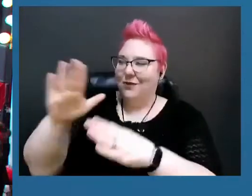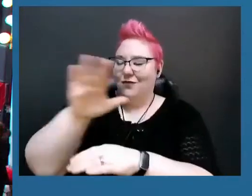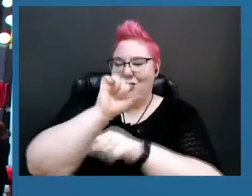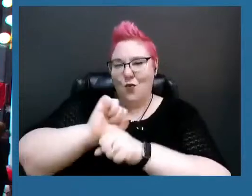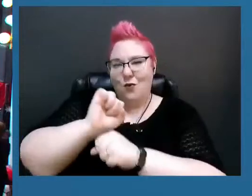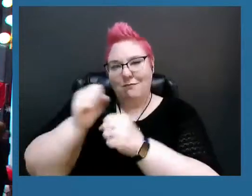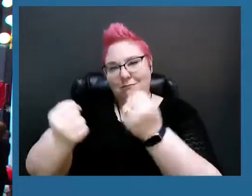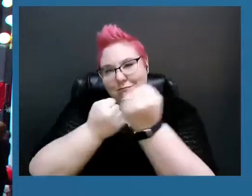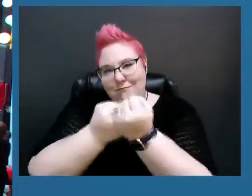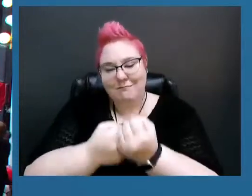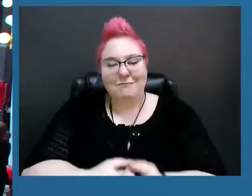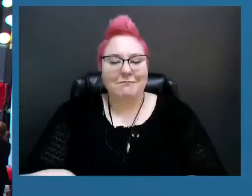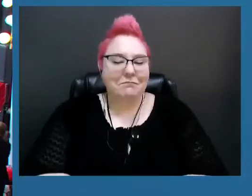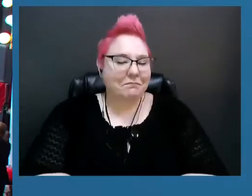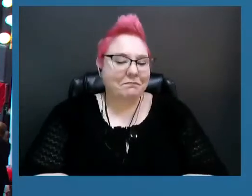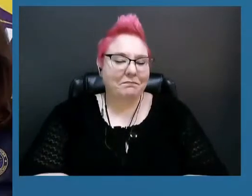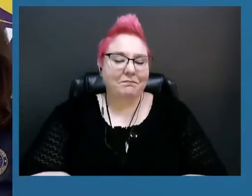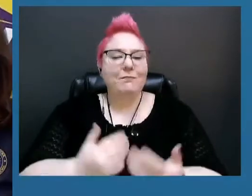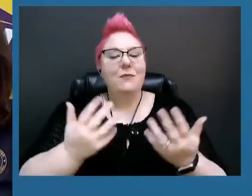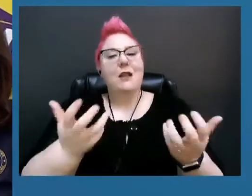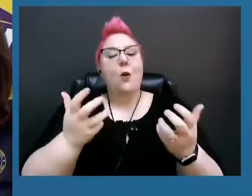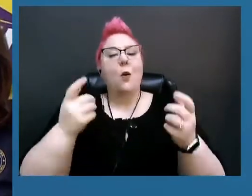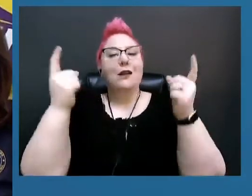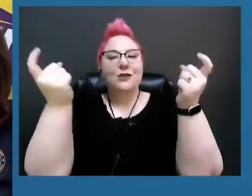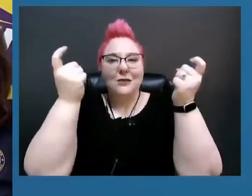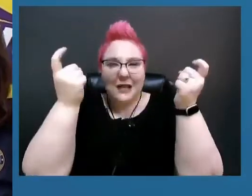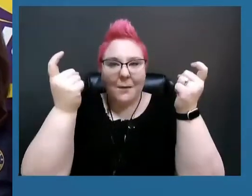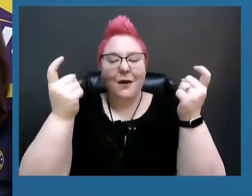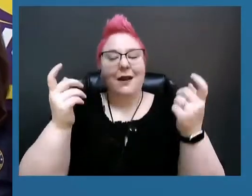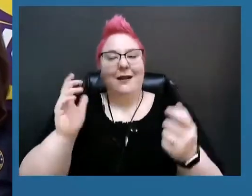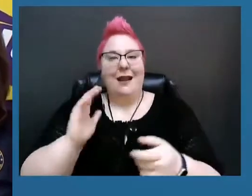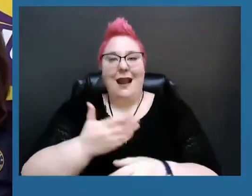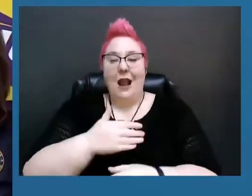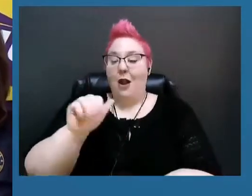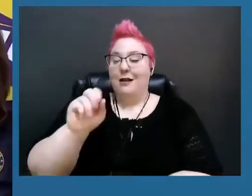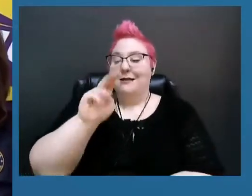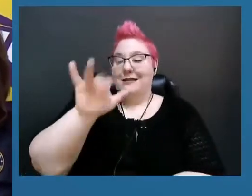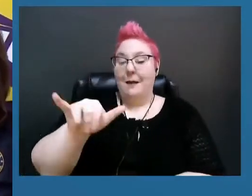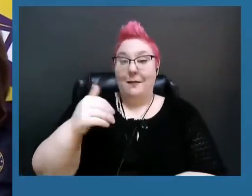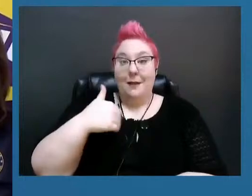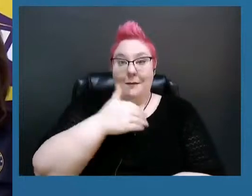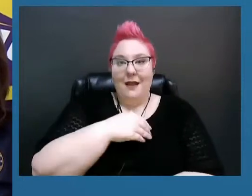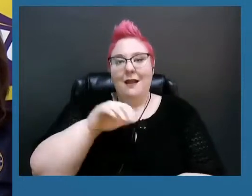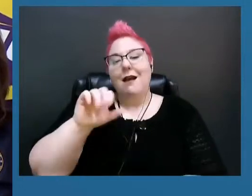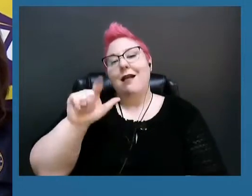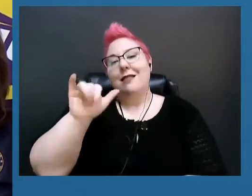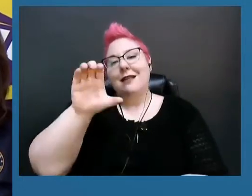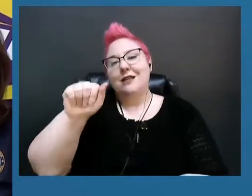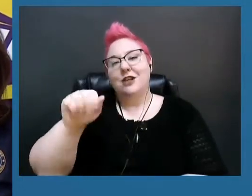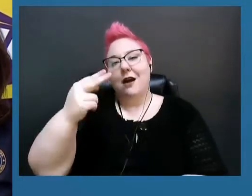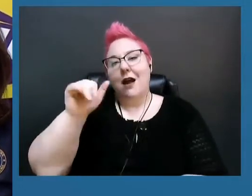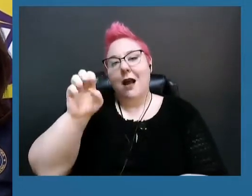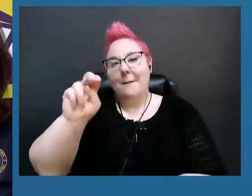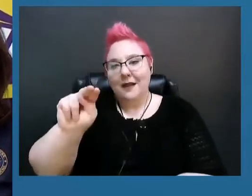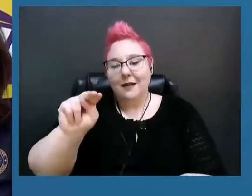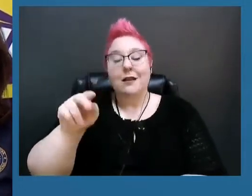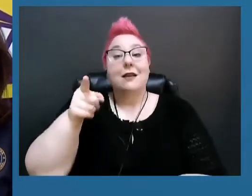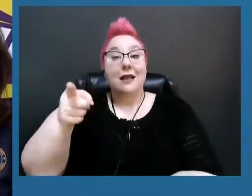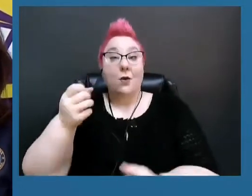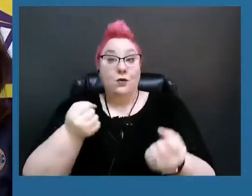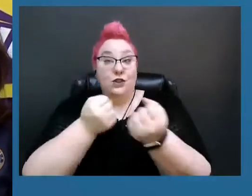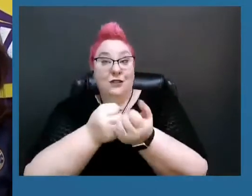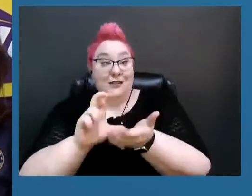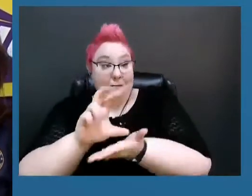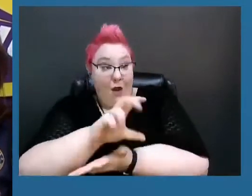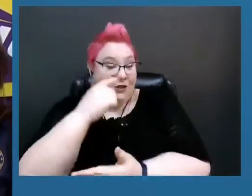I also want to celebrate the Assembly Member Alicia Heineman, who was the original sponsor of this. Thank you,